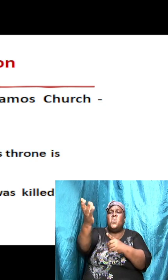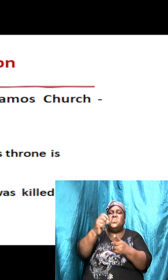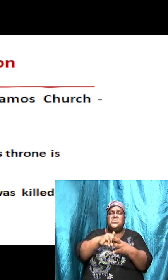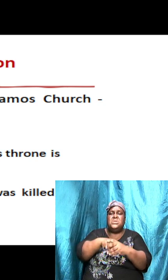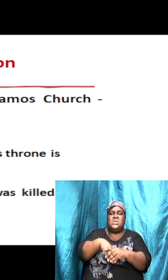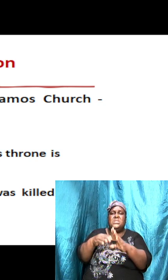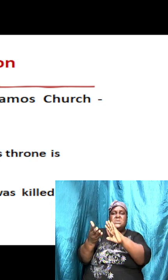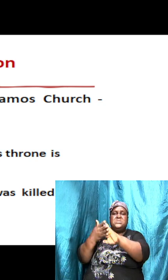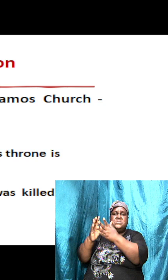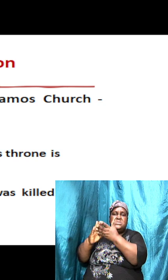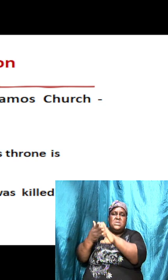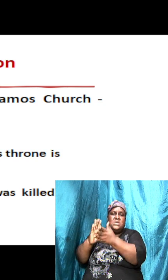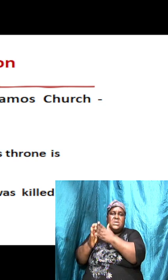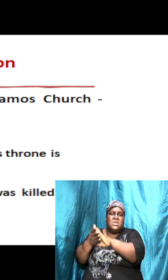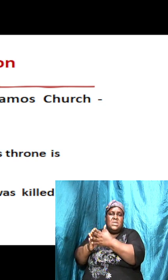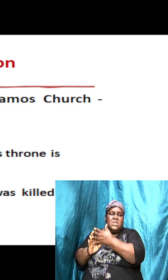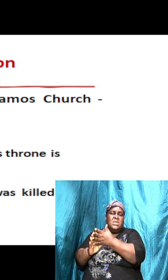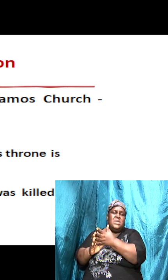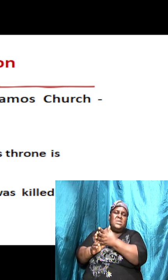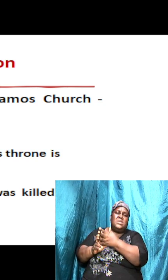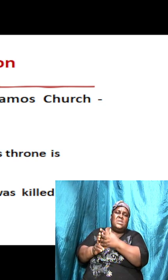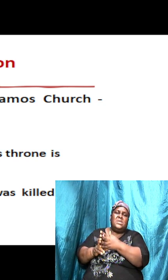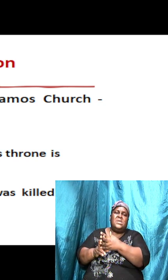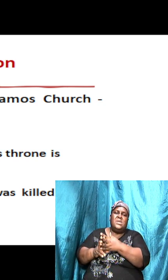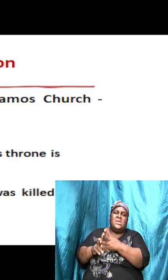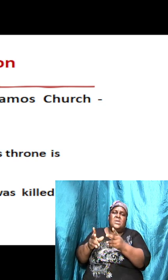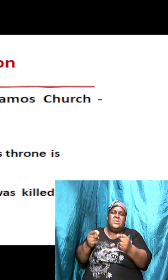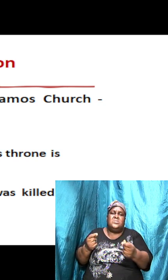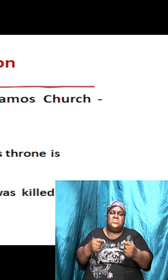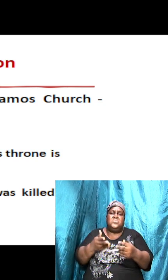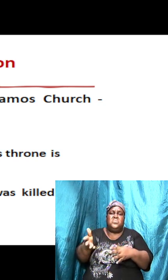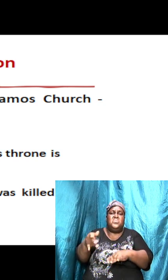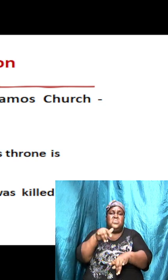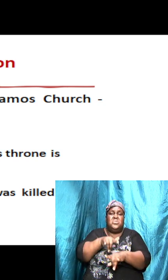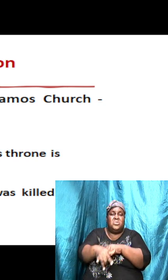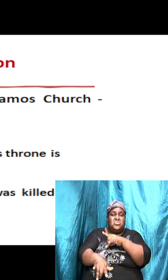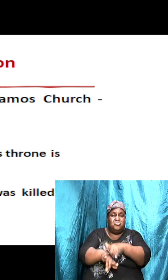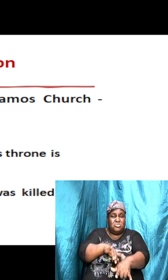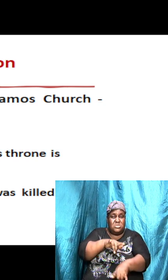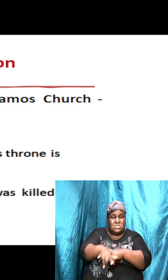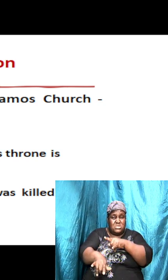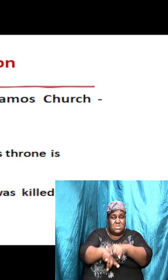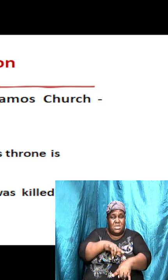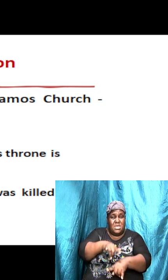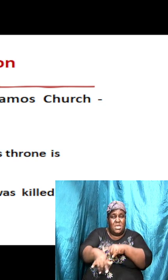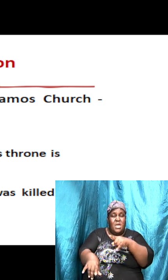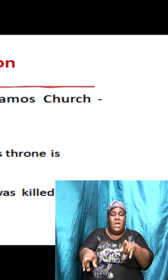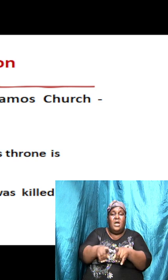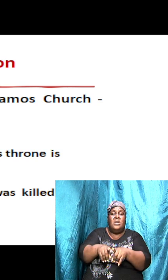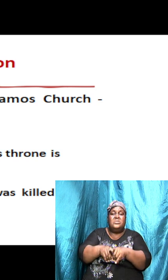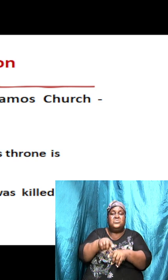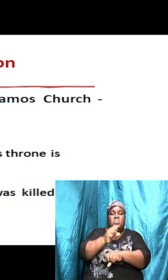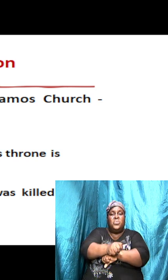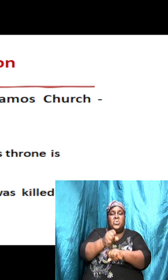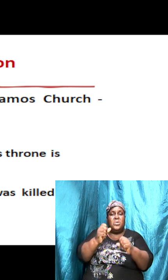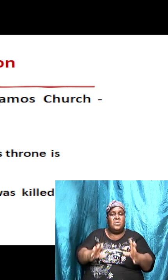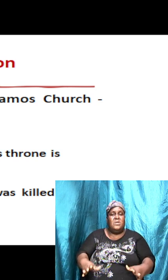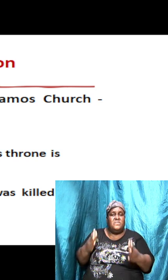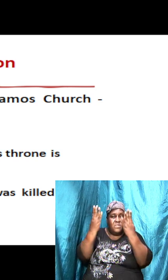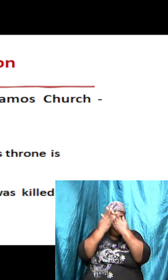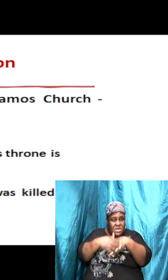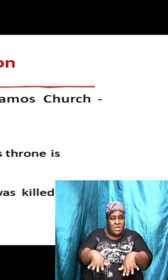to ply their trade and to do what they had to do as workers of darkness. And so right